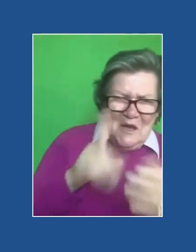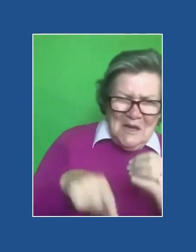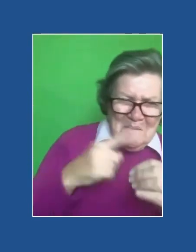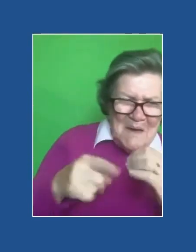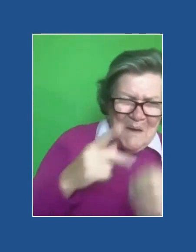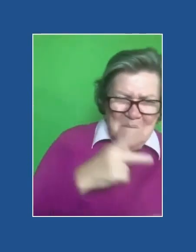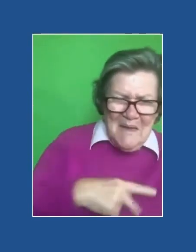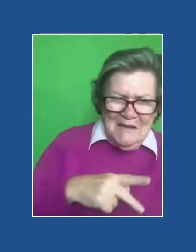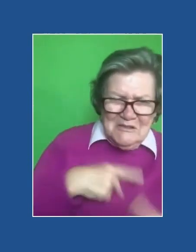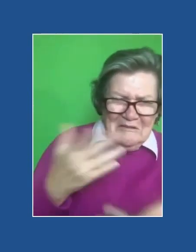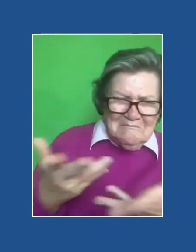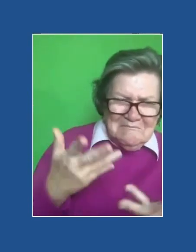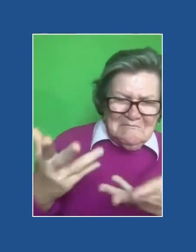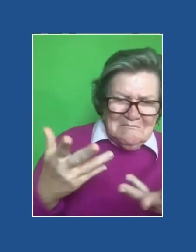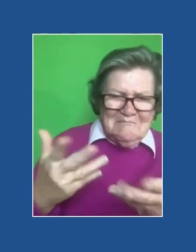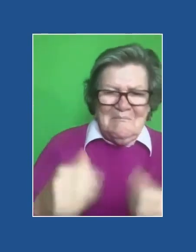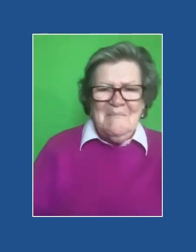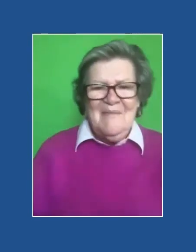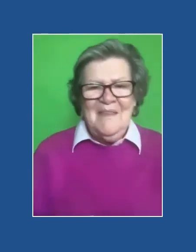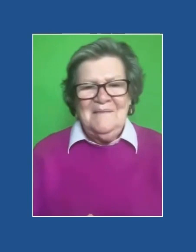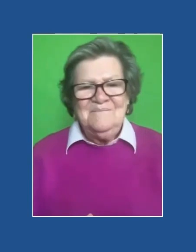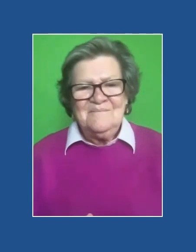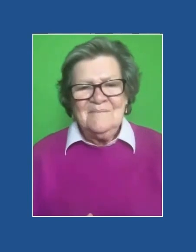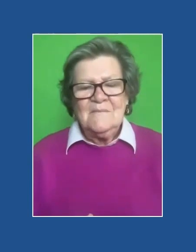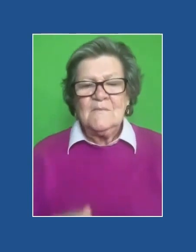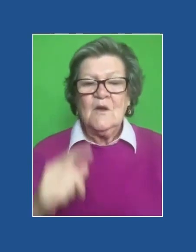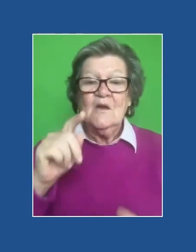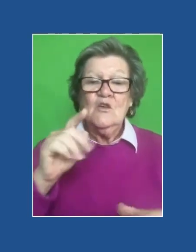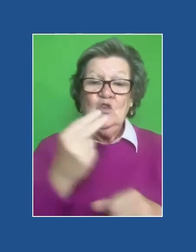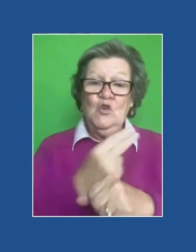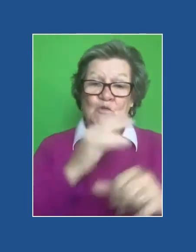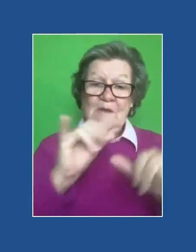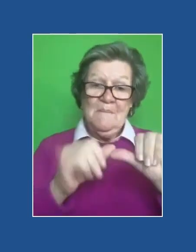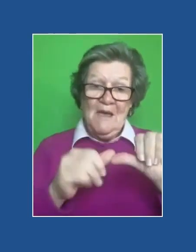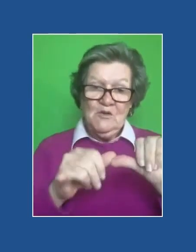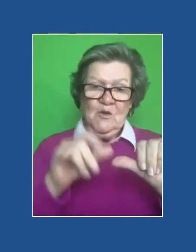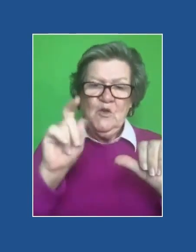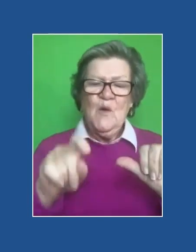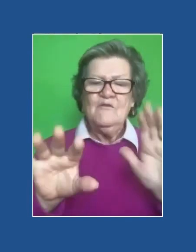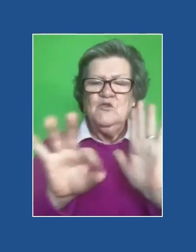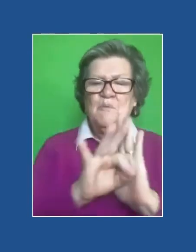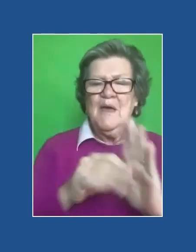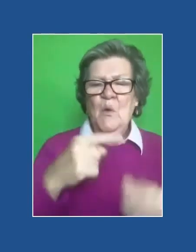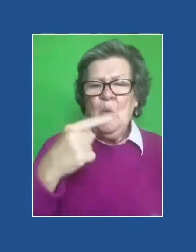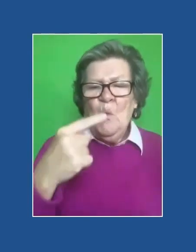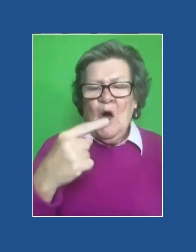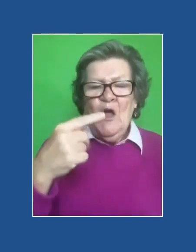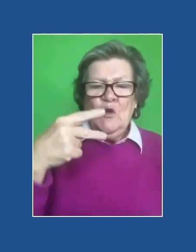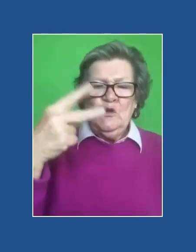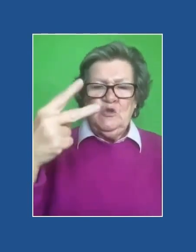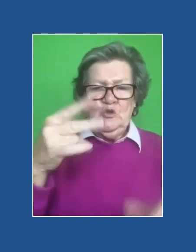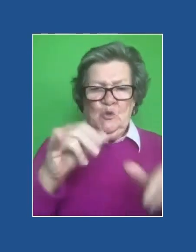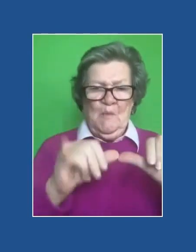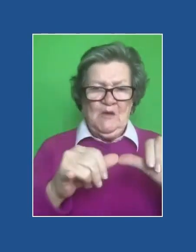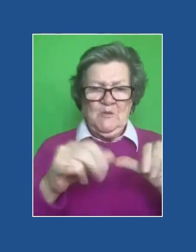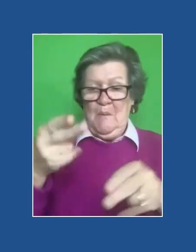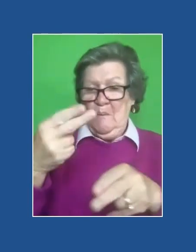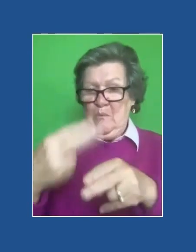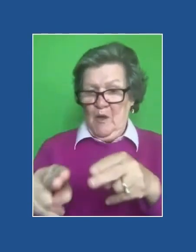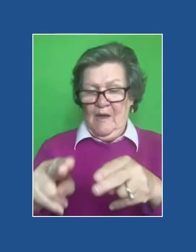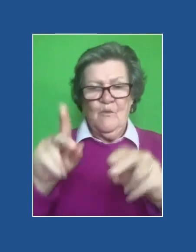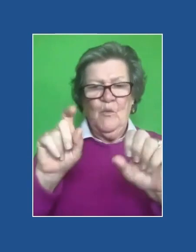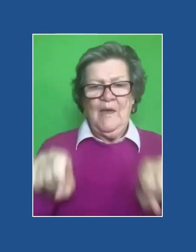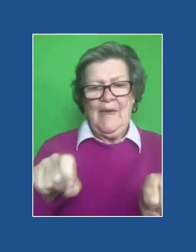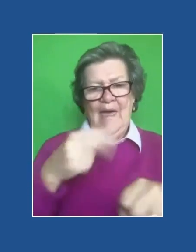about adopting measurement-based care, we want to be thoughtful in selecting 1 or 2 measures that are brief that we can administer and